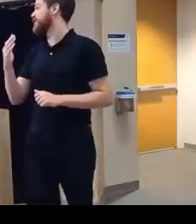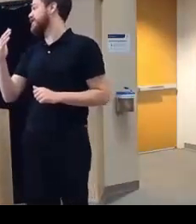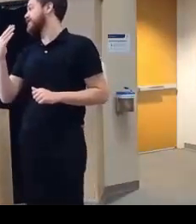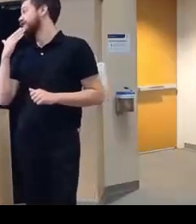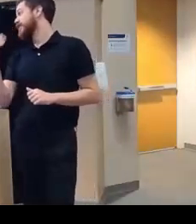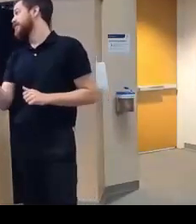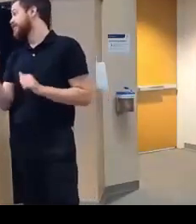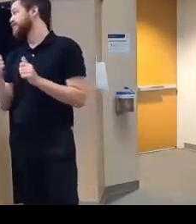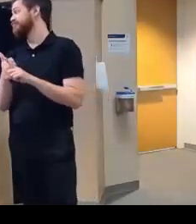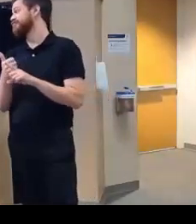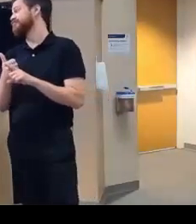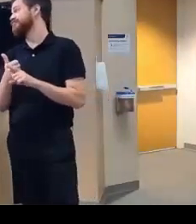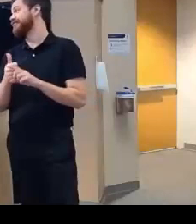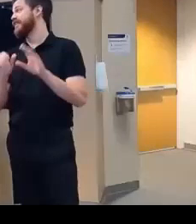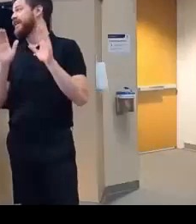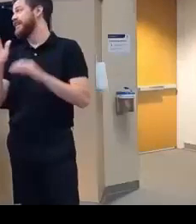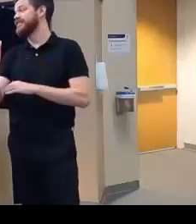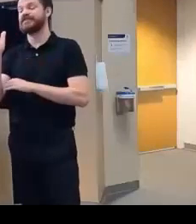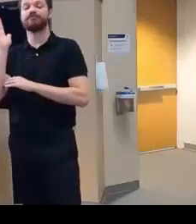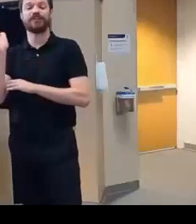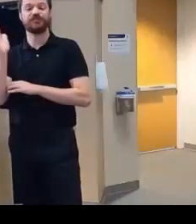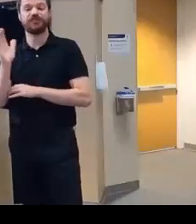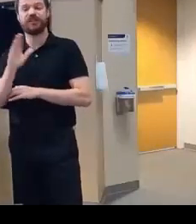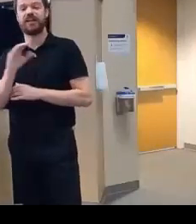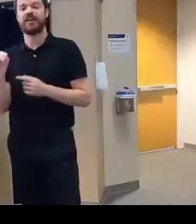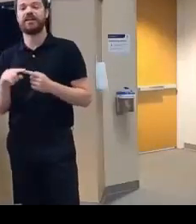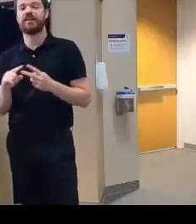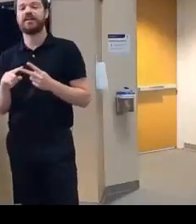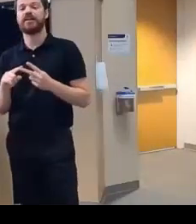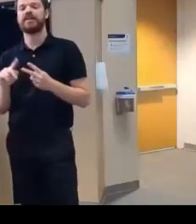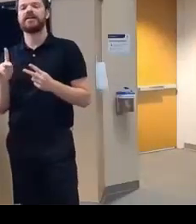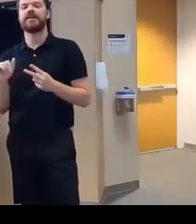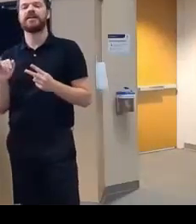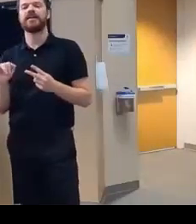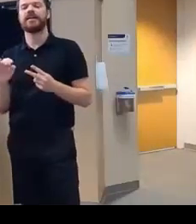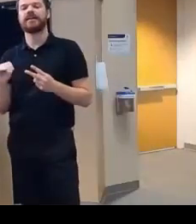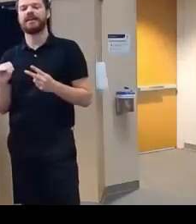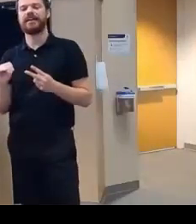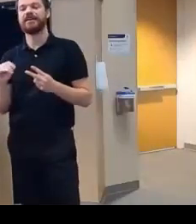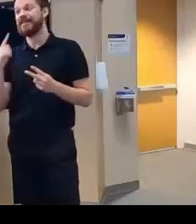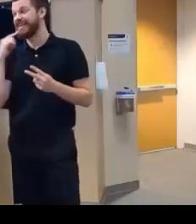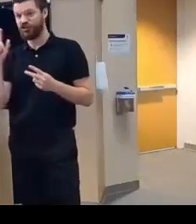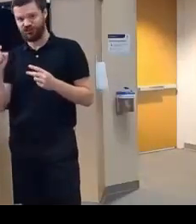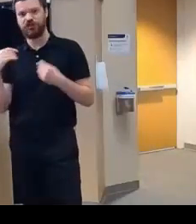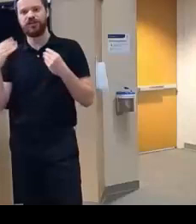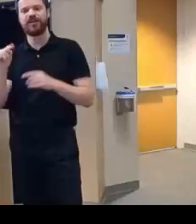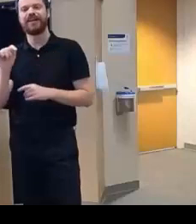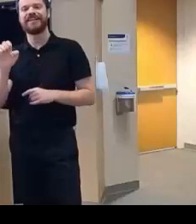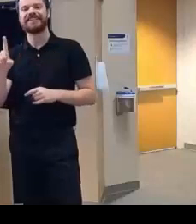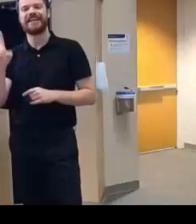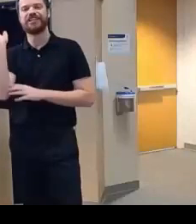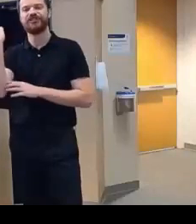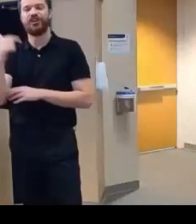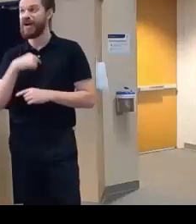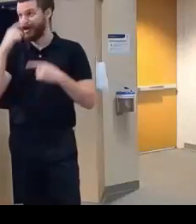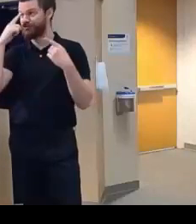an excellent presentation, and this Kim Van Orden thinks you should give a TED Talk. And I agree,